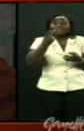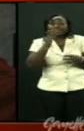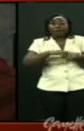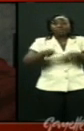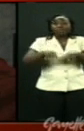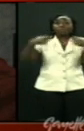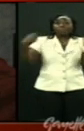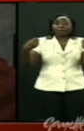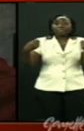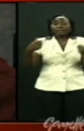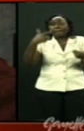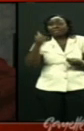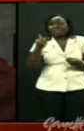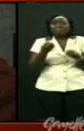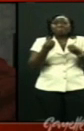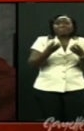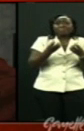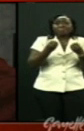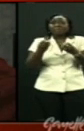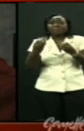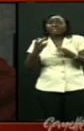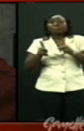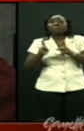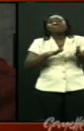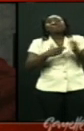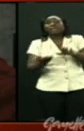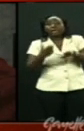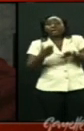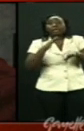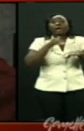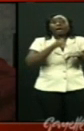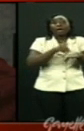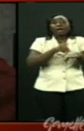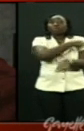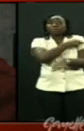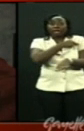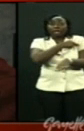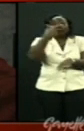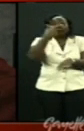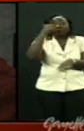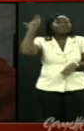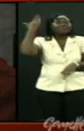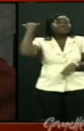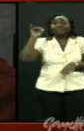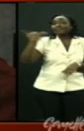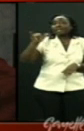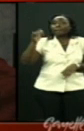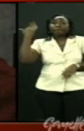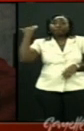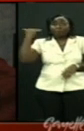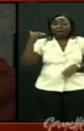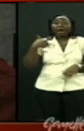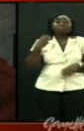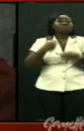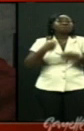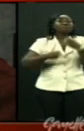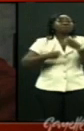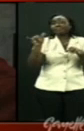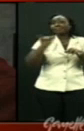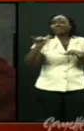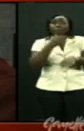having so many deaths at the Mount Hope Hospital. I myself had a severe case there. And I'm pleading